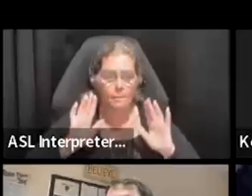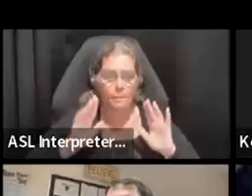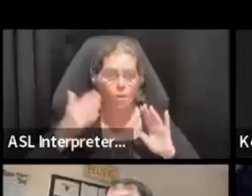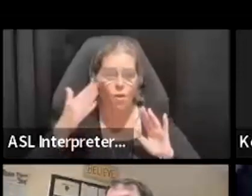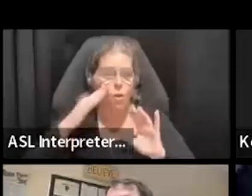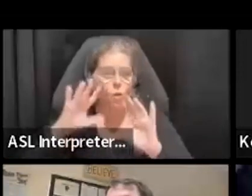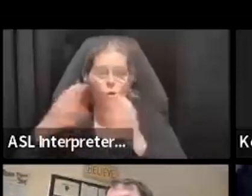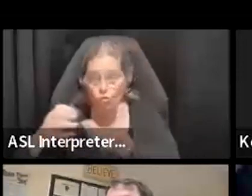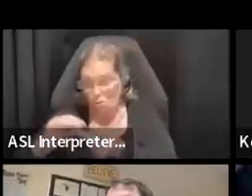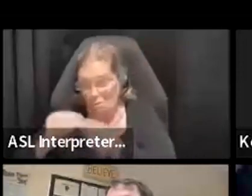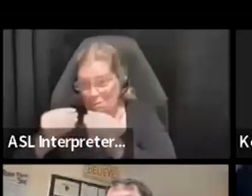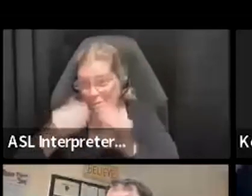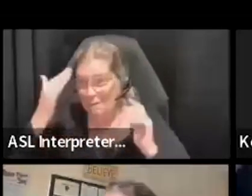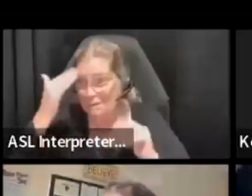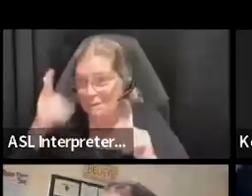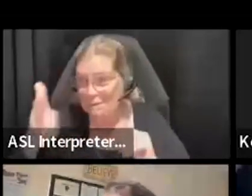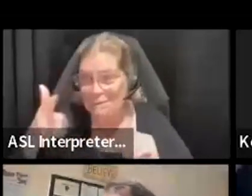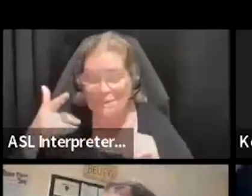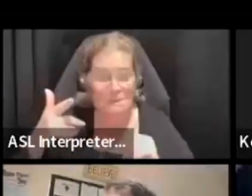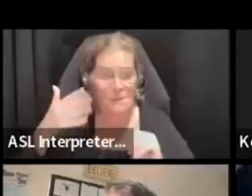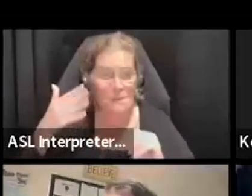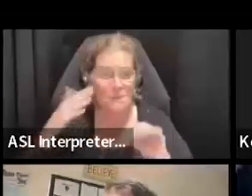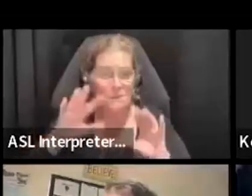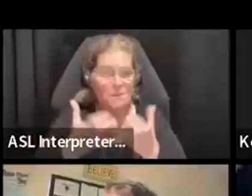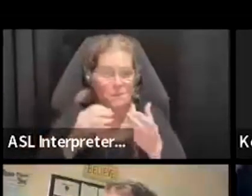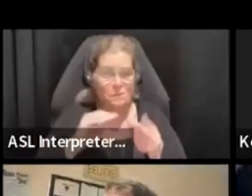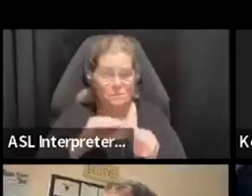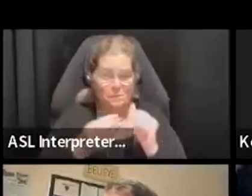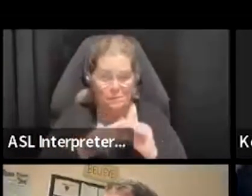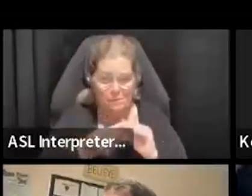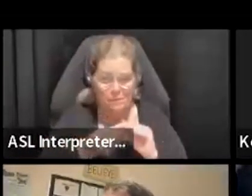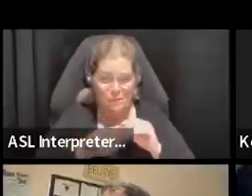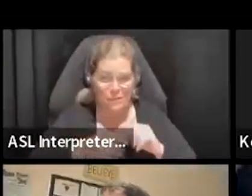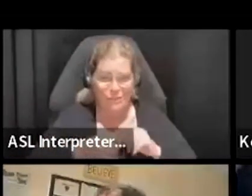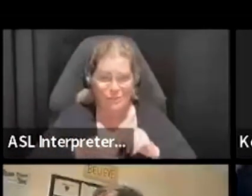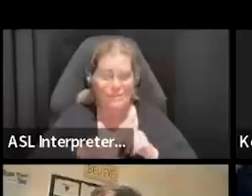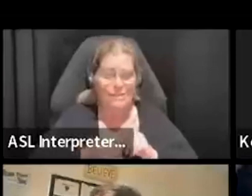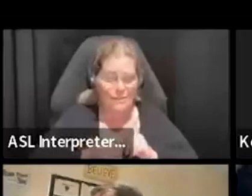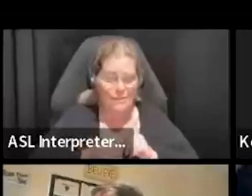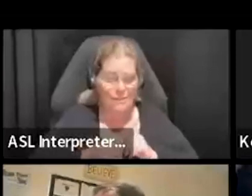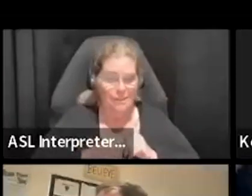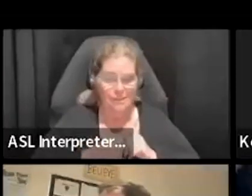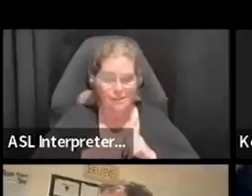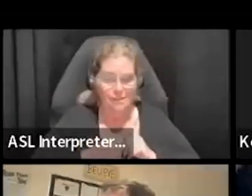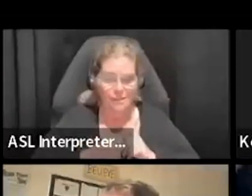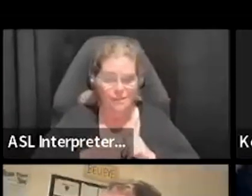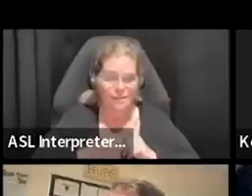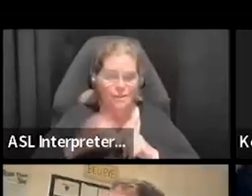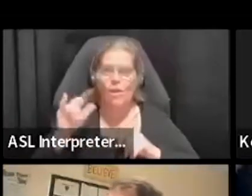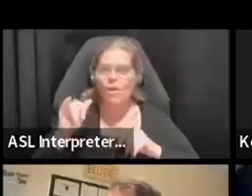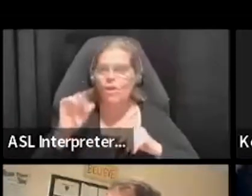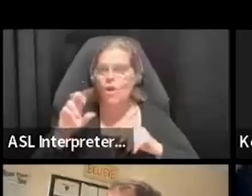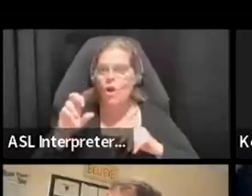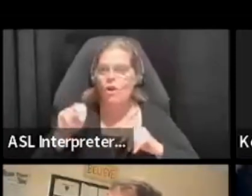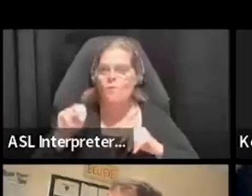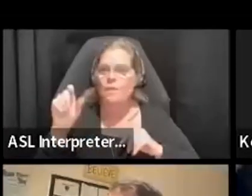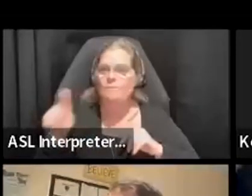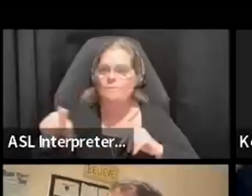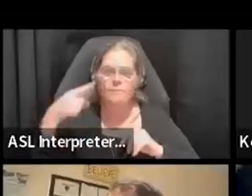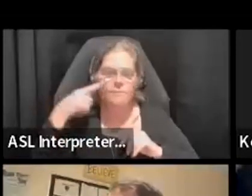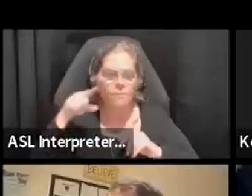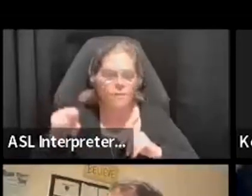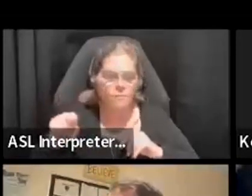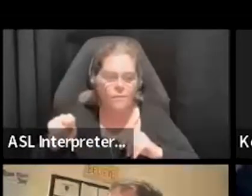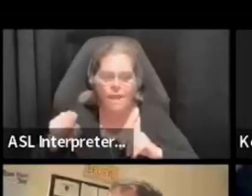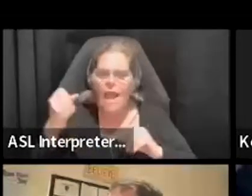number that passed before them as they were moved into the rooms. And Carmen, a quick question for you. How many did